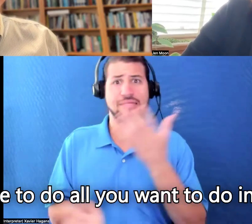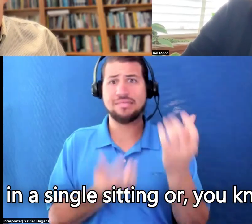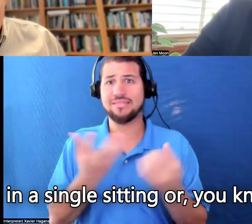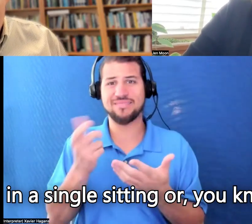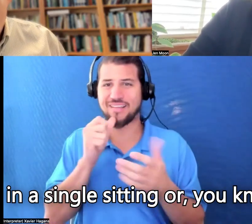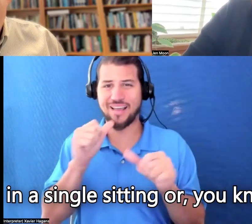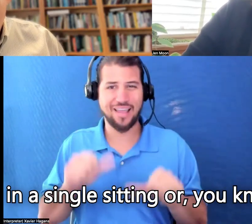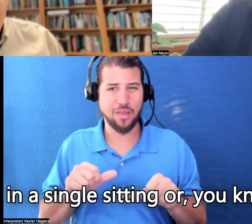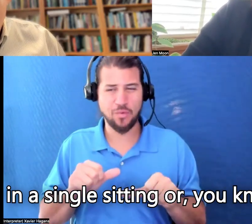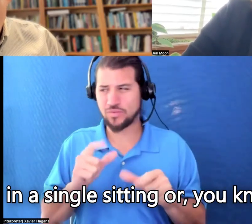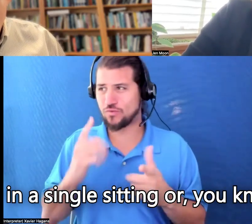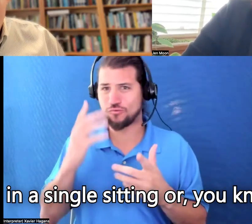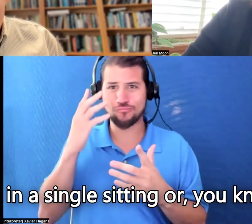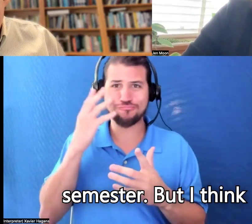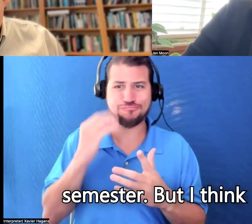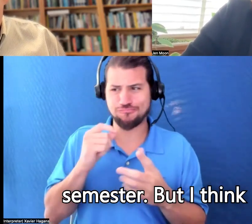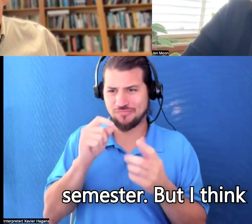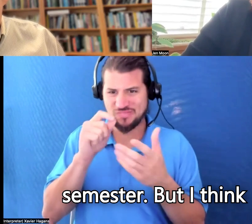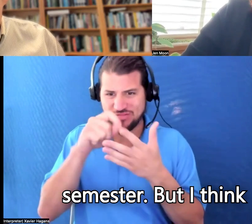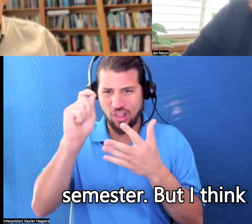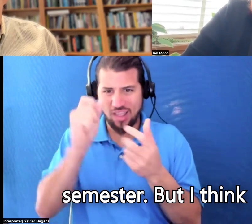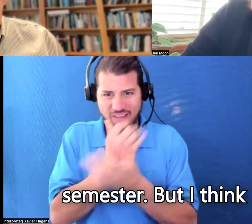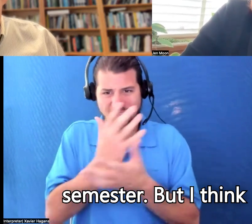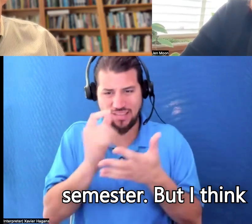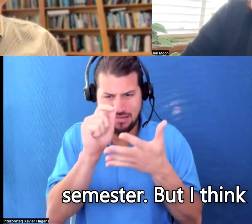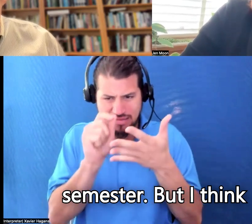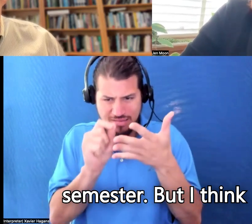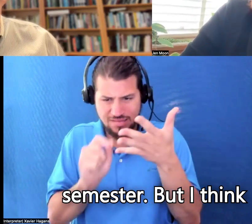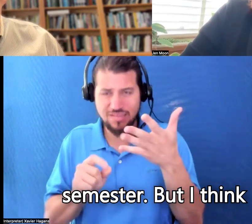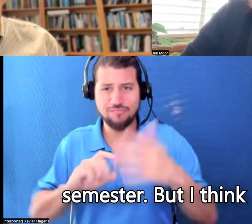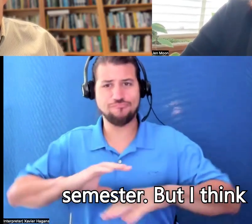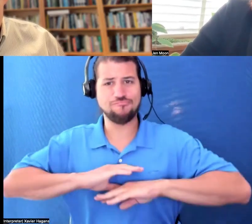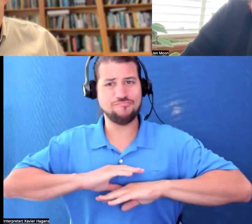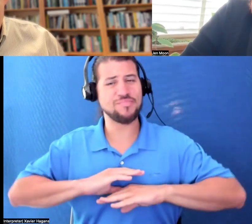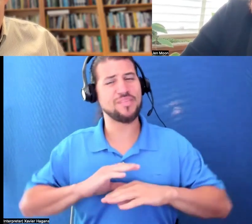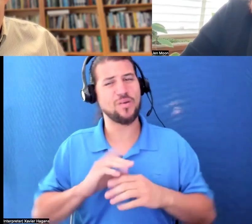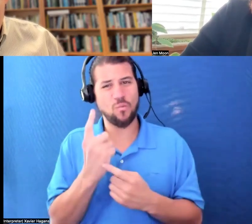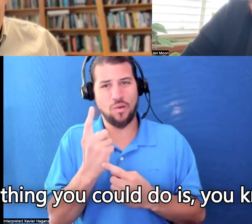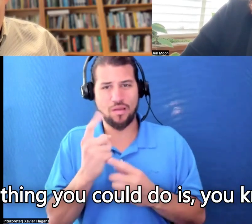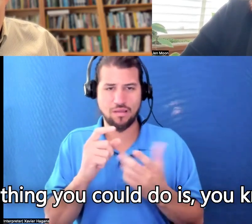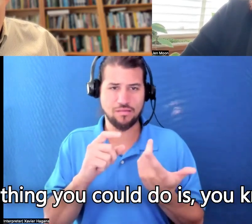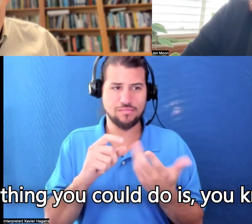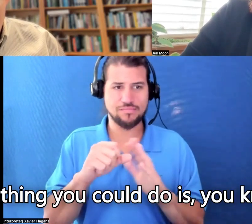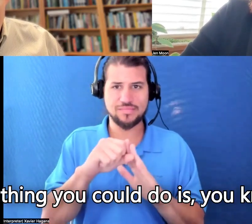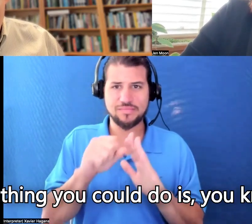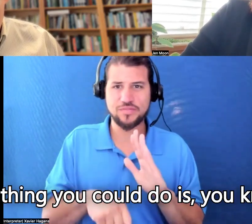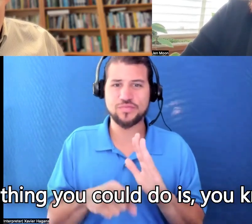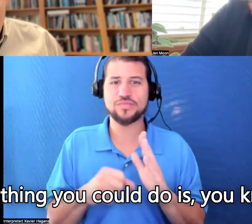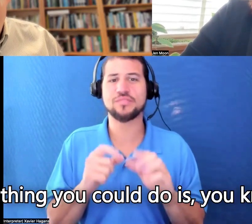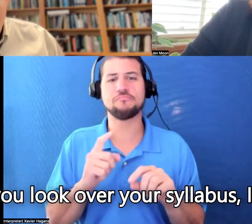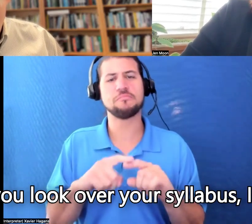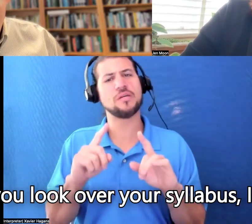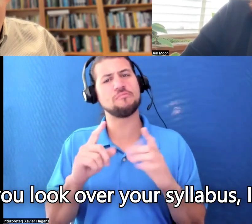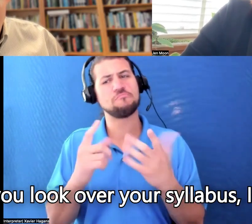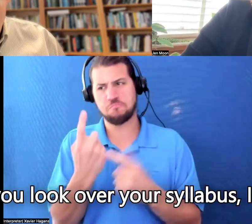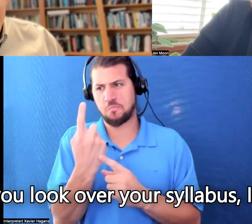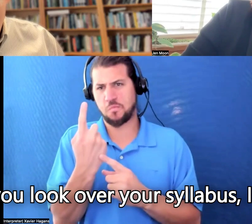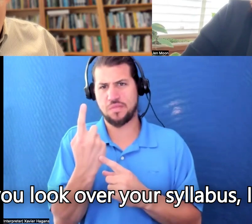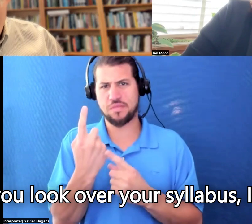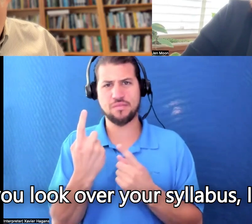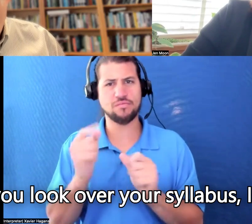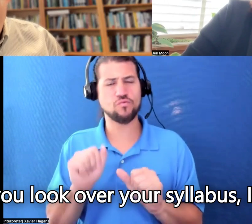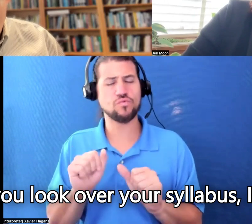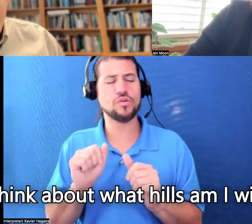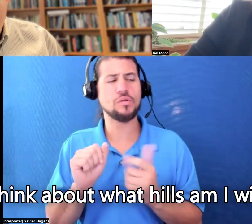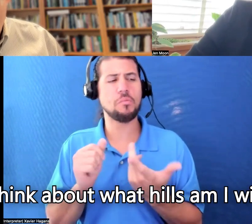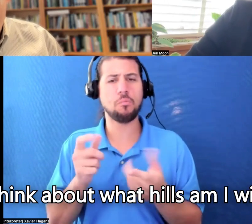do in a course in a single sitting or a semester. But I think one thing you could do is when you look over your